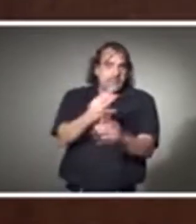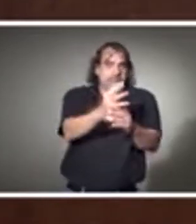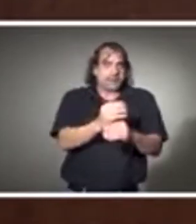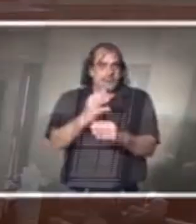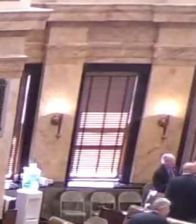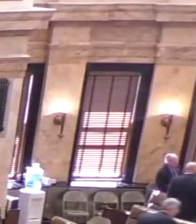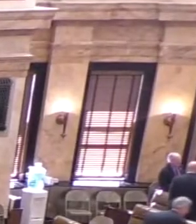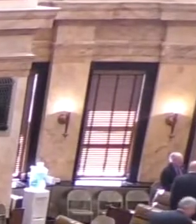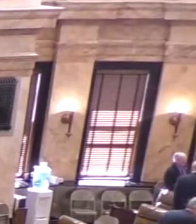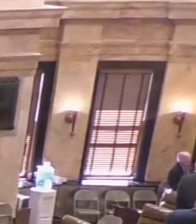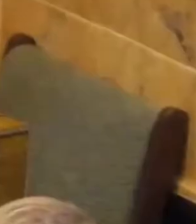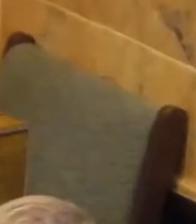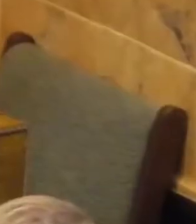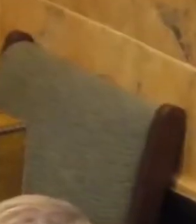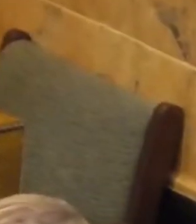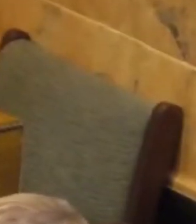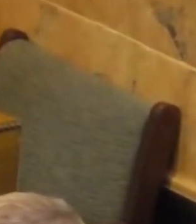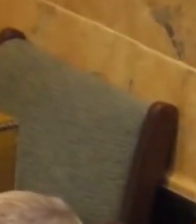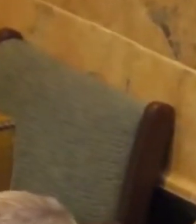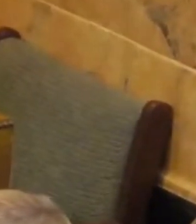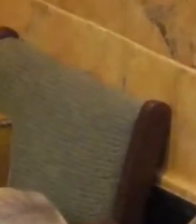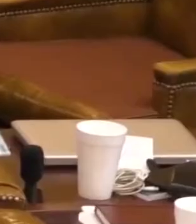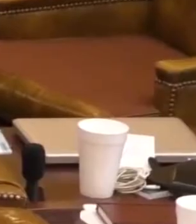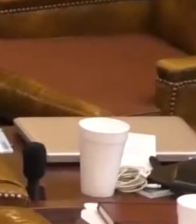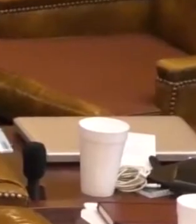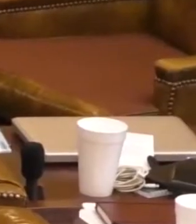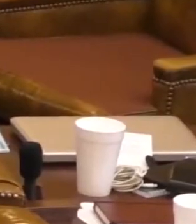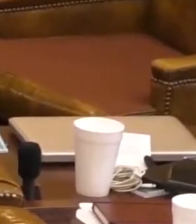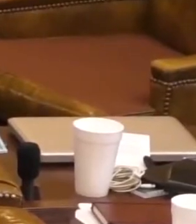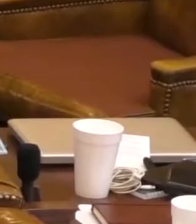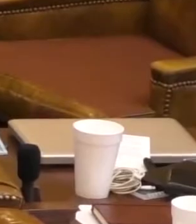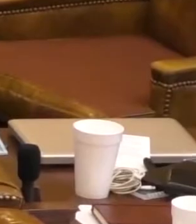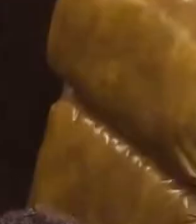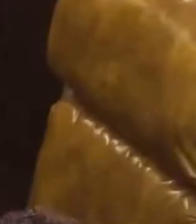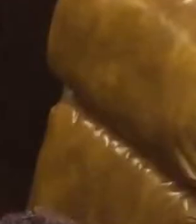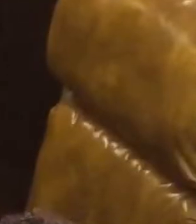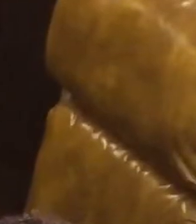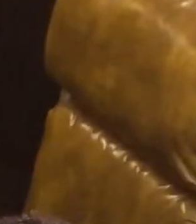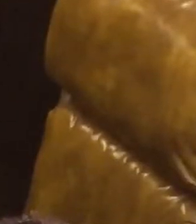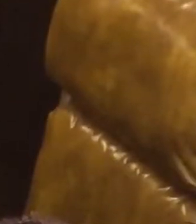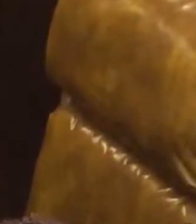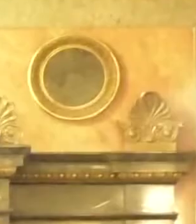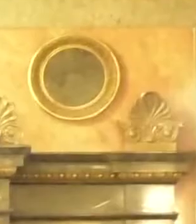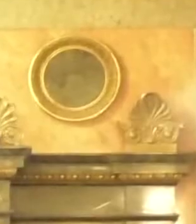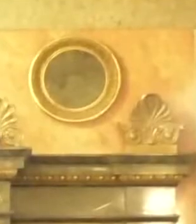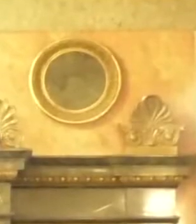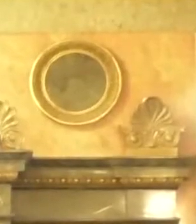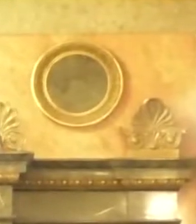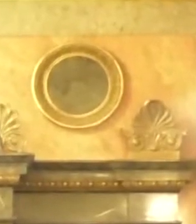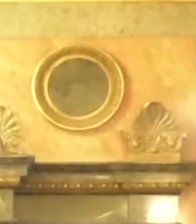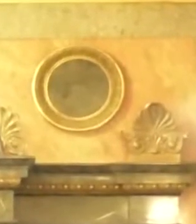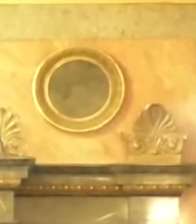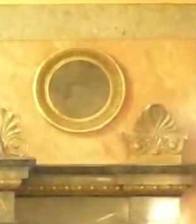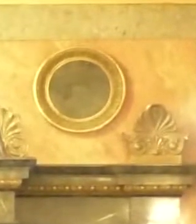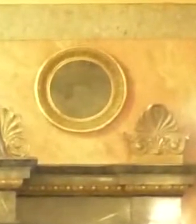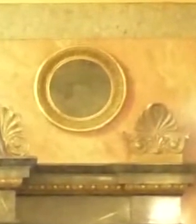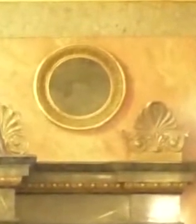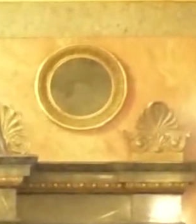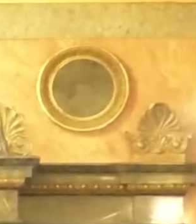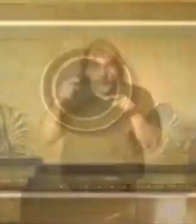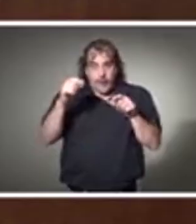some relief. We've learned lawmakers on both sides are on board with the decision. They all say it's time to move forward to